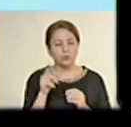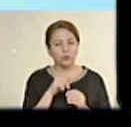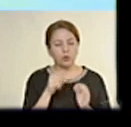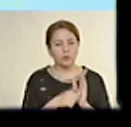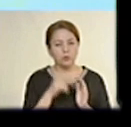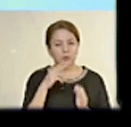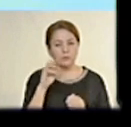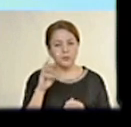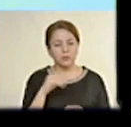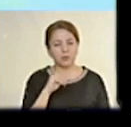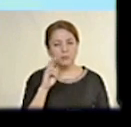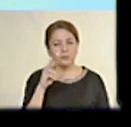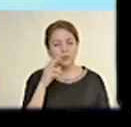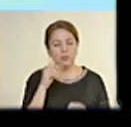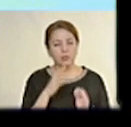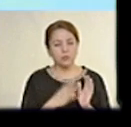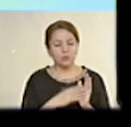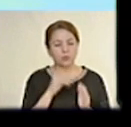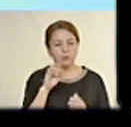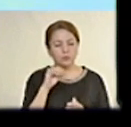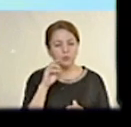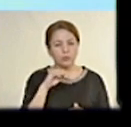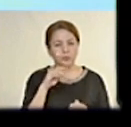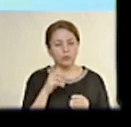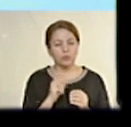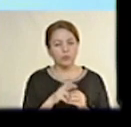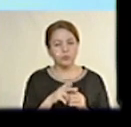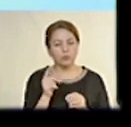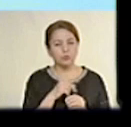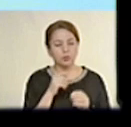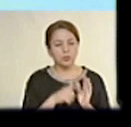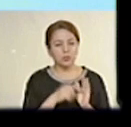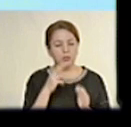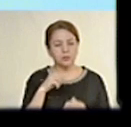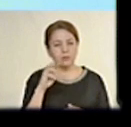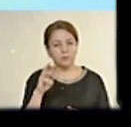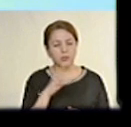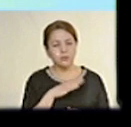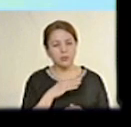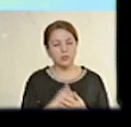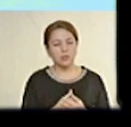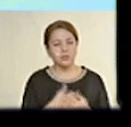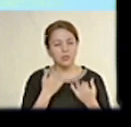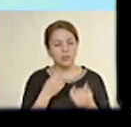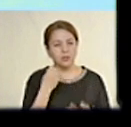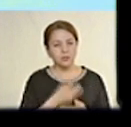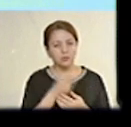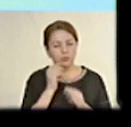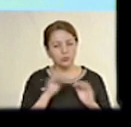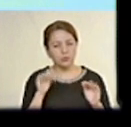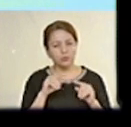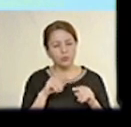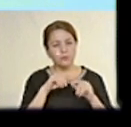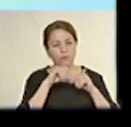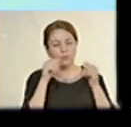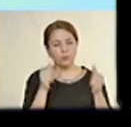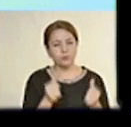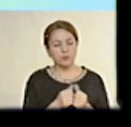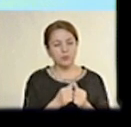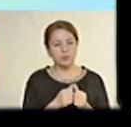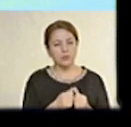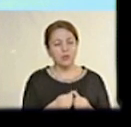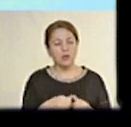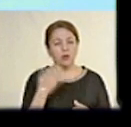esa 9.13 dan 7 desimetrga teng ekan. Endi esa aziz o'quvchilar, mana bu formulamizda